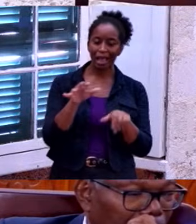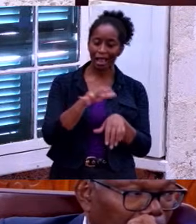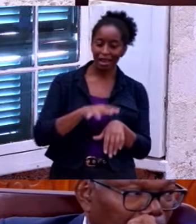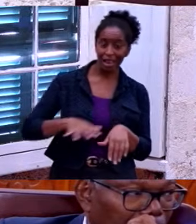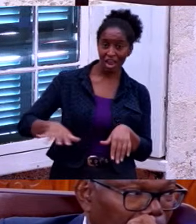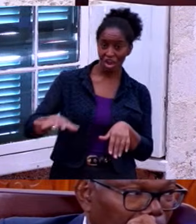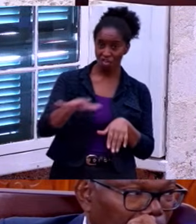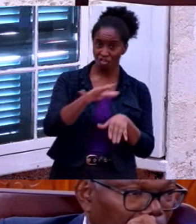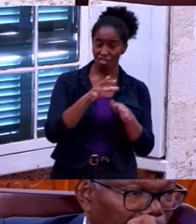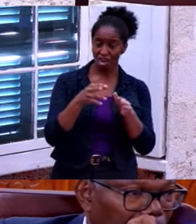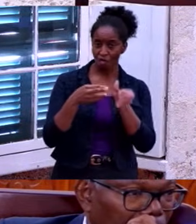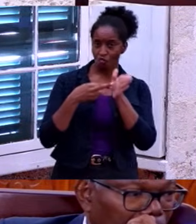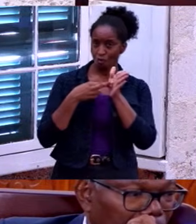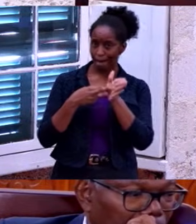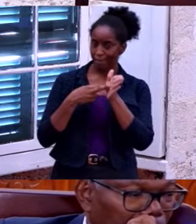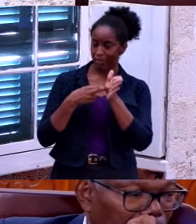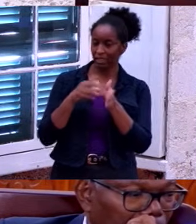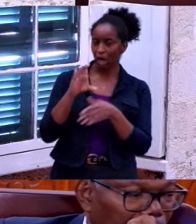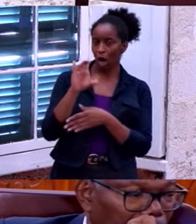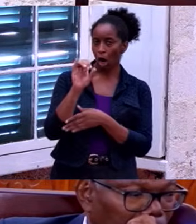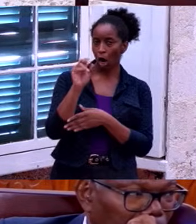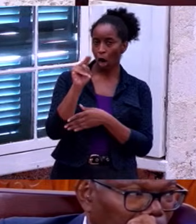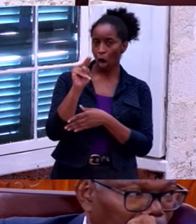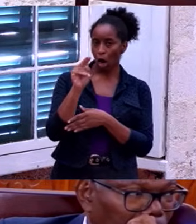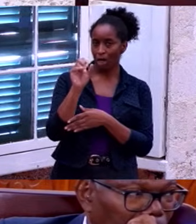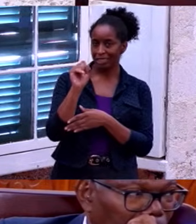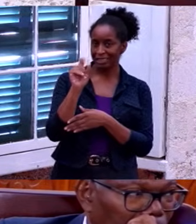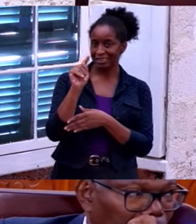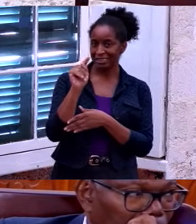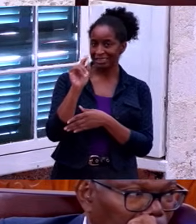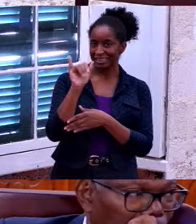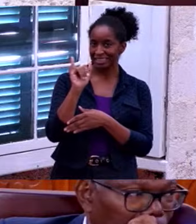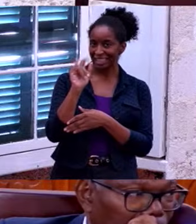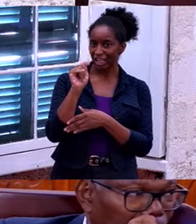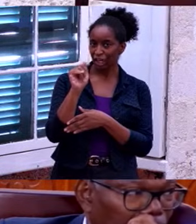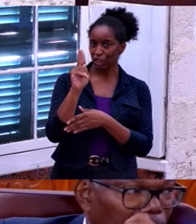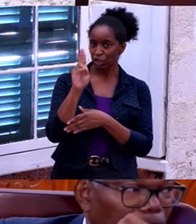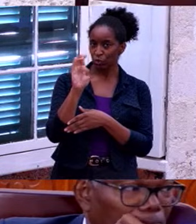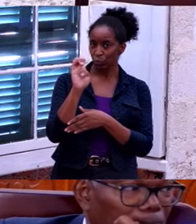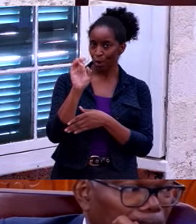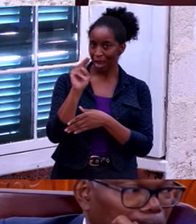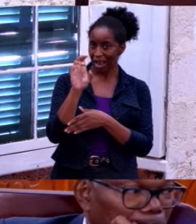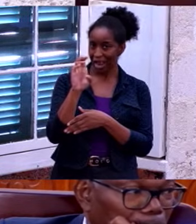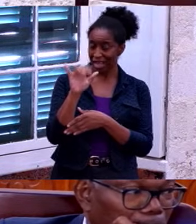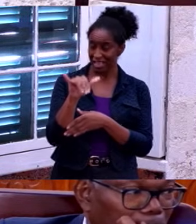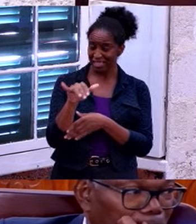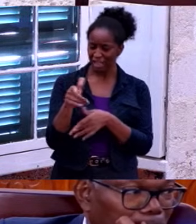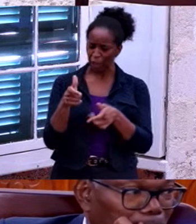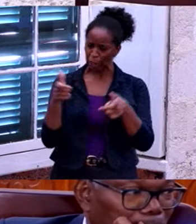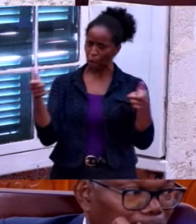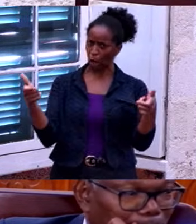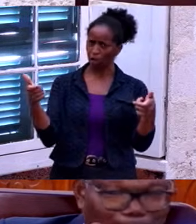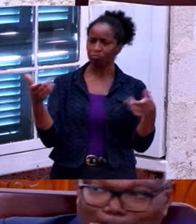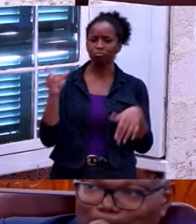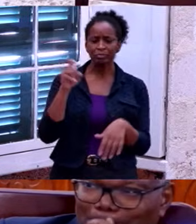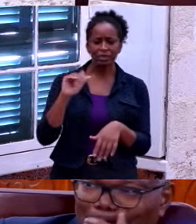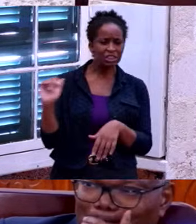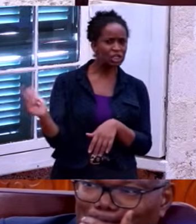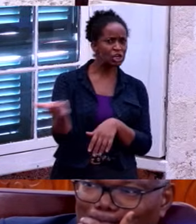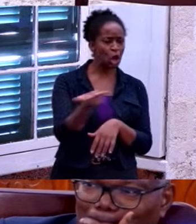have smaller constituencies, because you needed to make contact with everybody. Now,